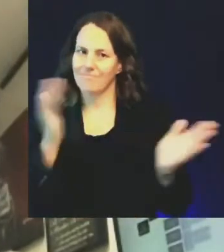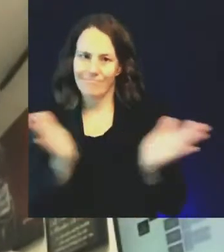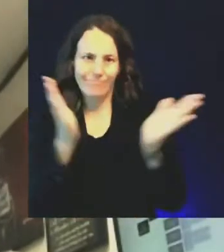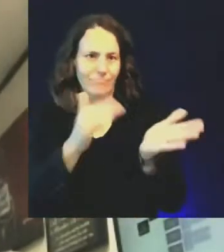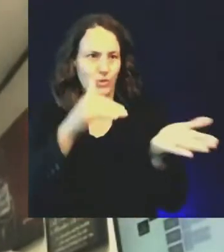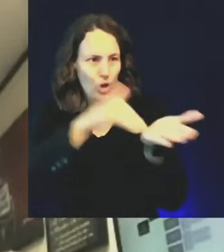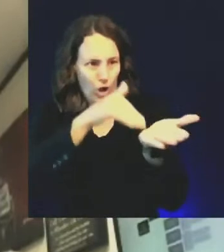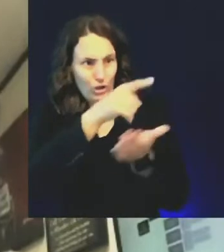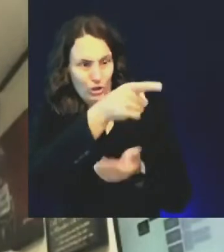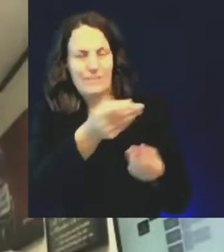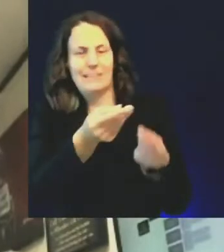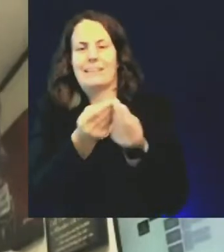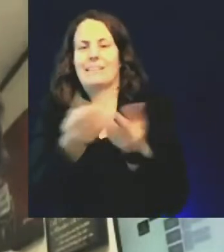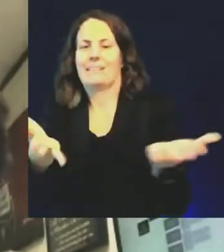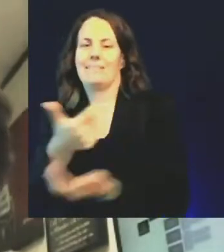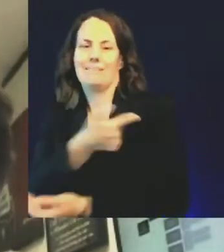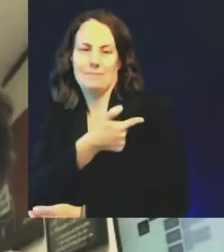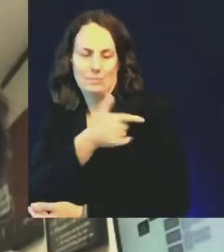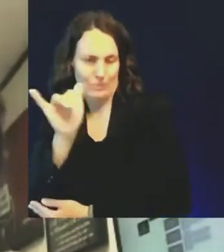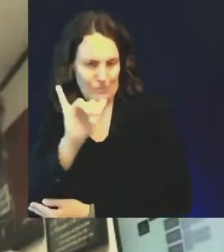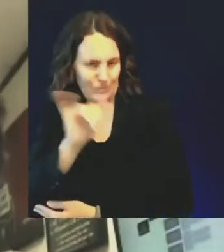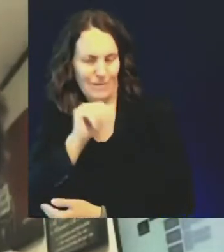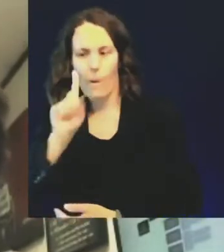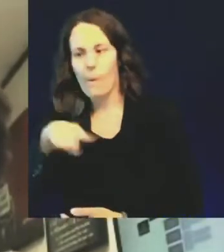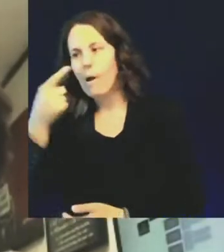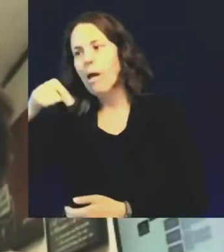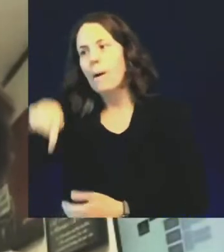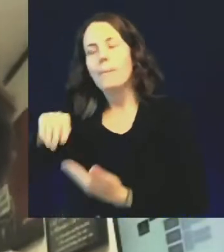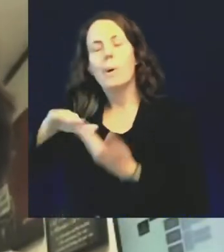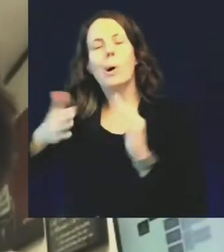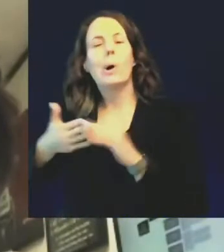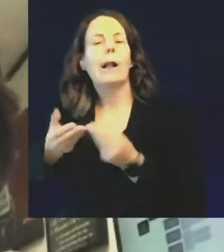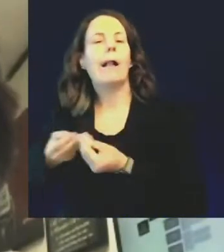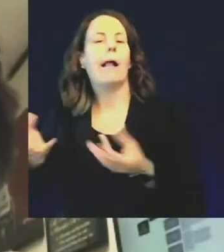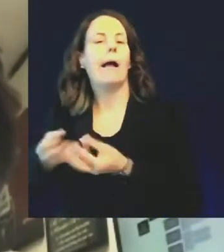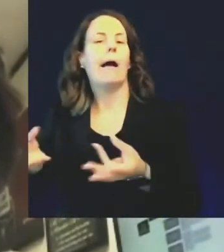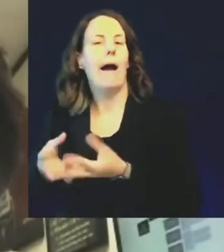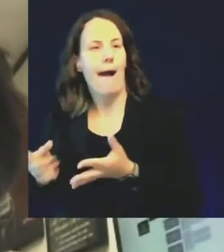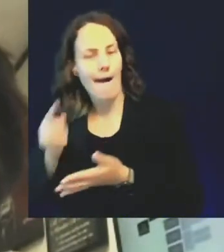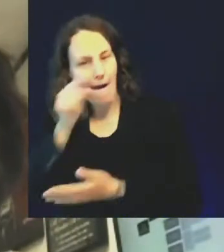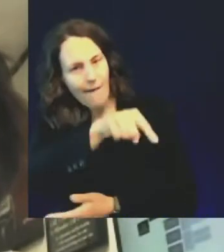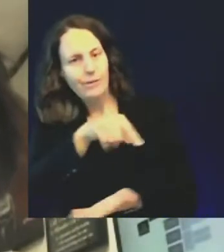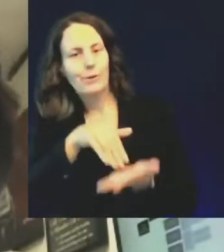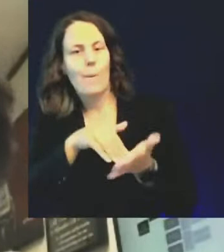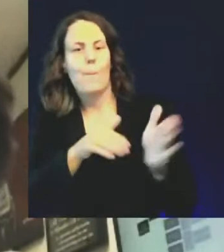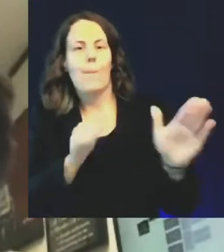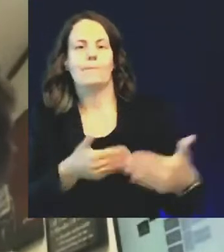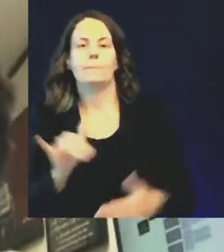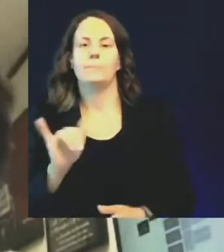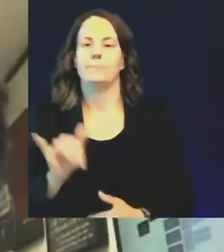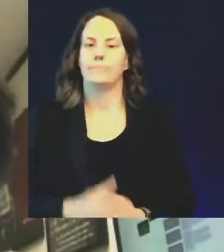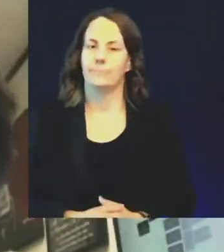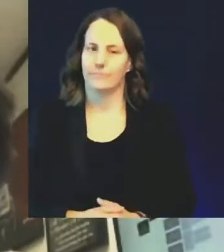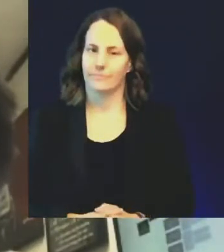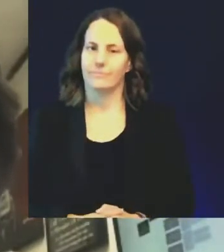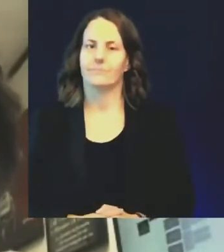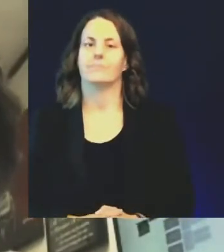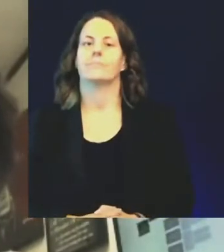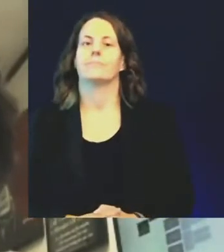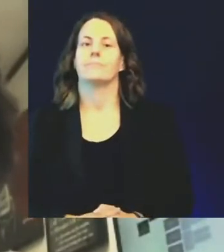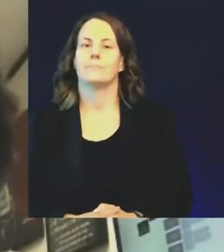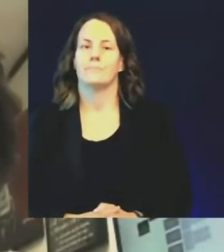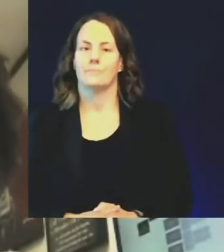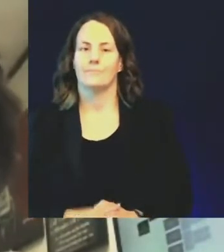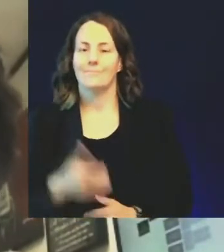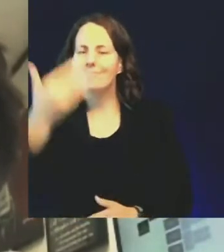we continue to do that, as we continue to make vaccines available in the places where people get routine medical care from the people that the providers that they